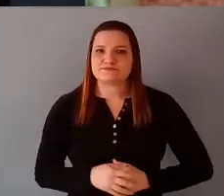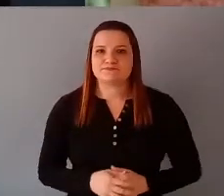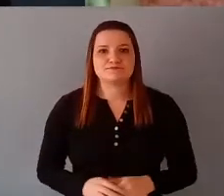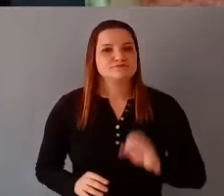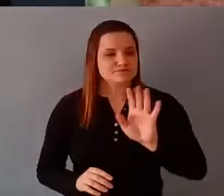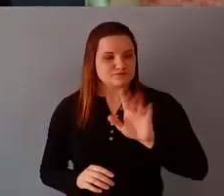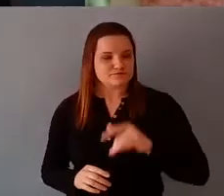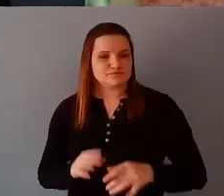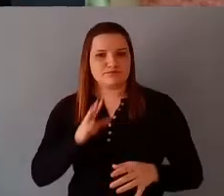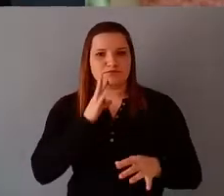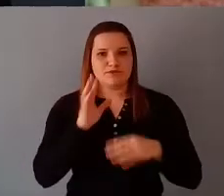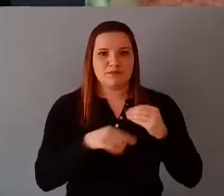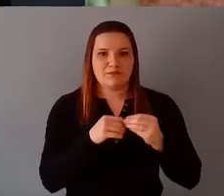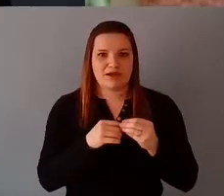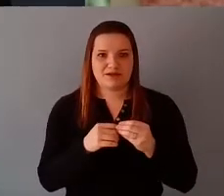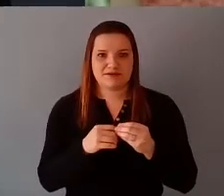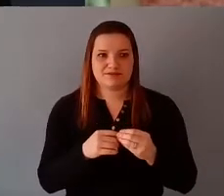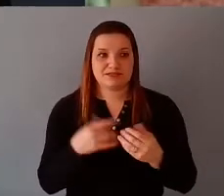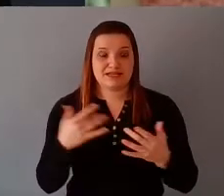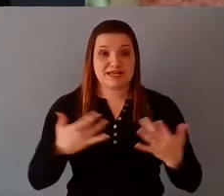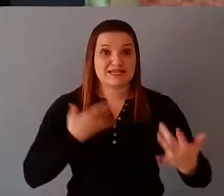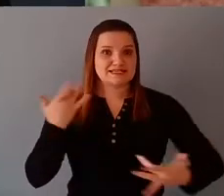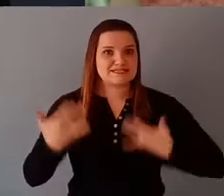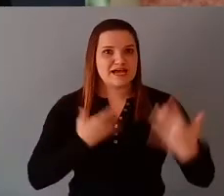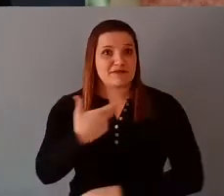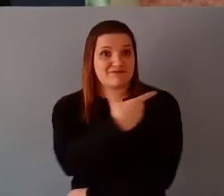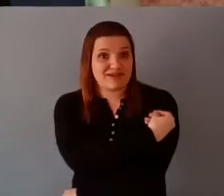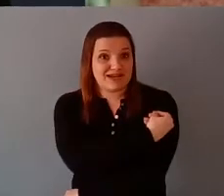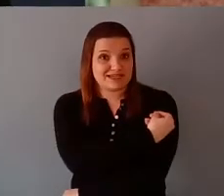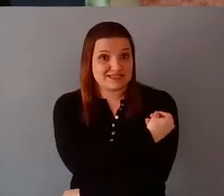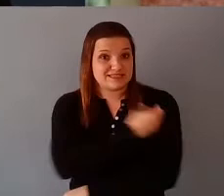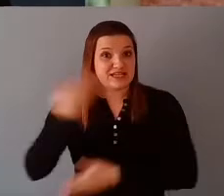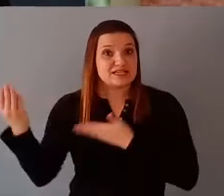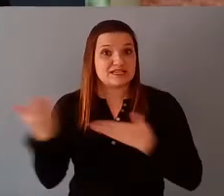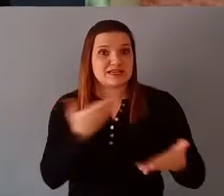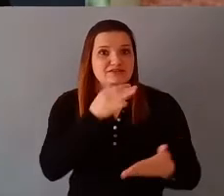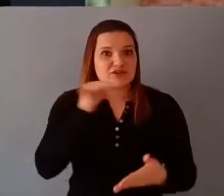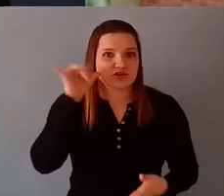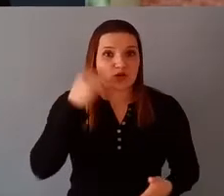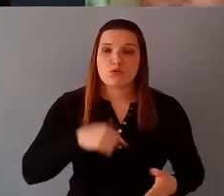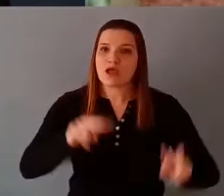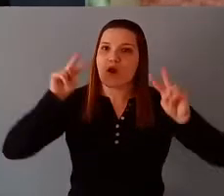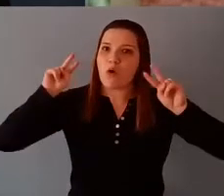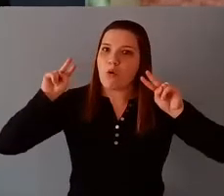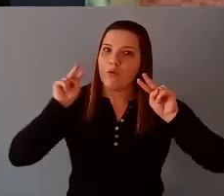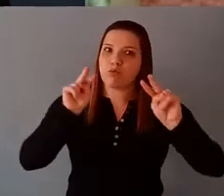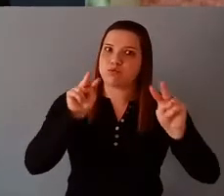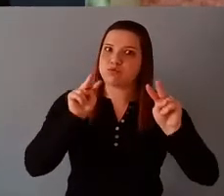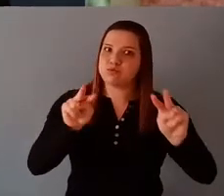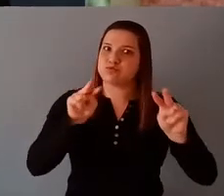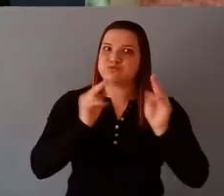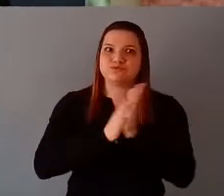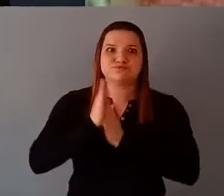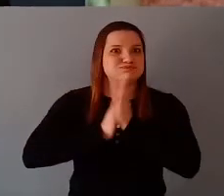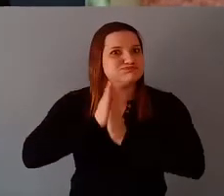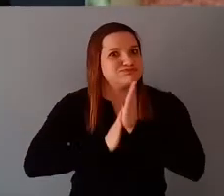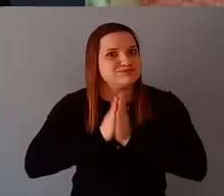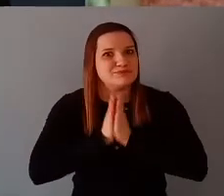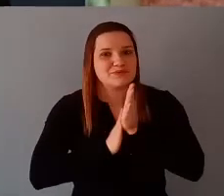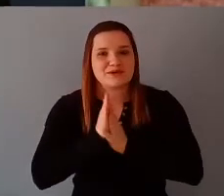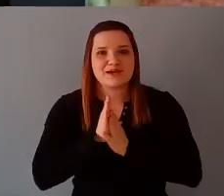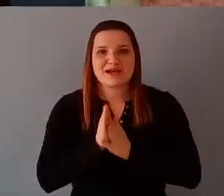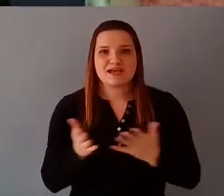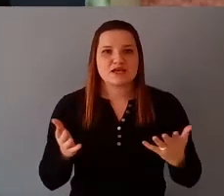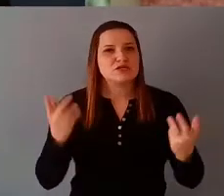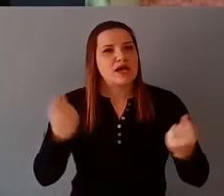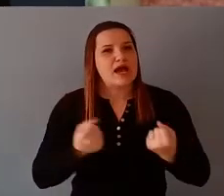that was the vaccine delivery yesterday. We've been looking forward to that with great anticipation. So